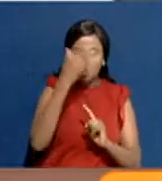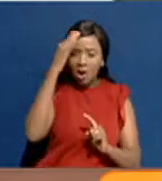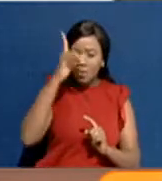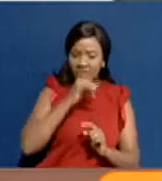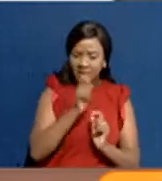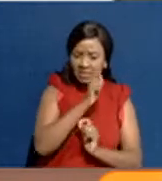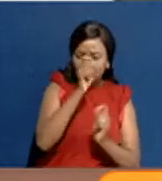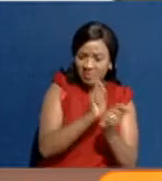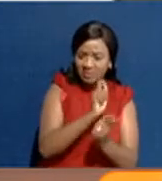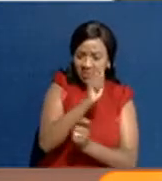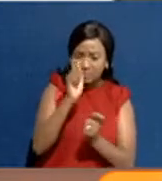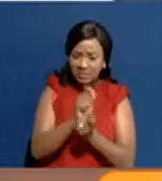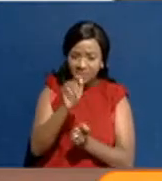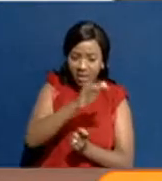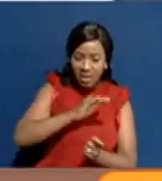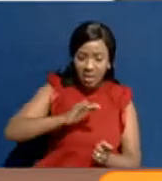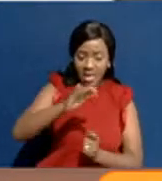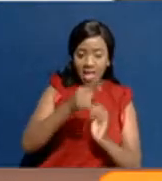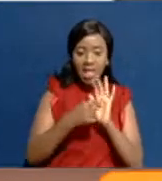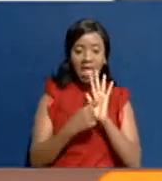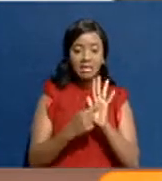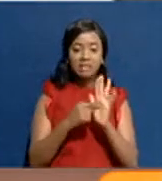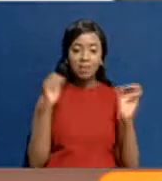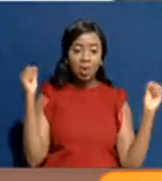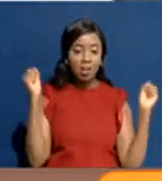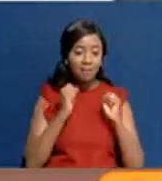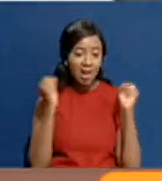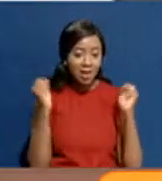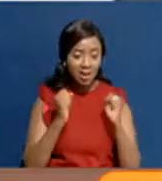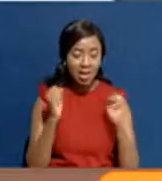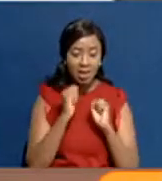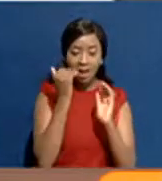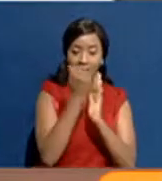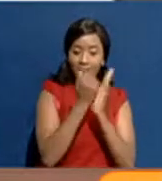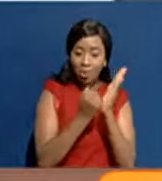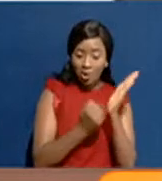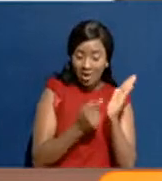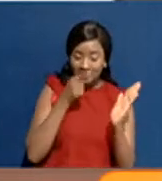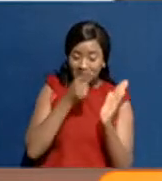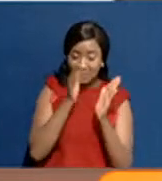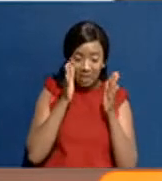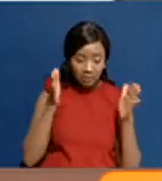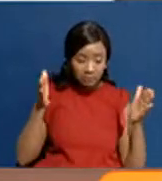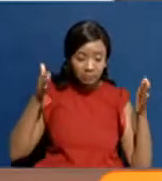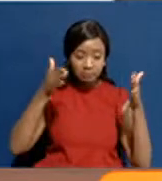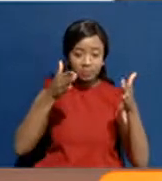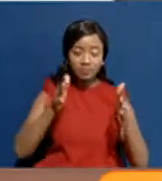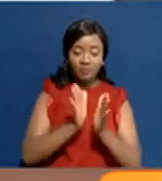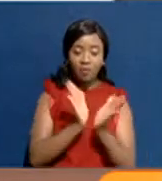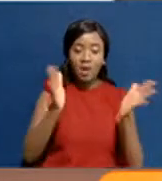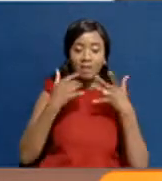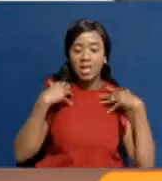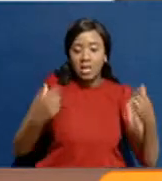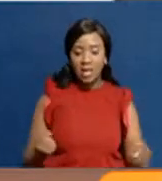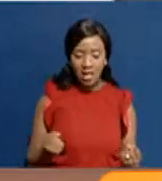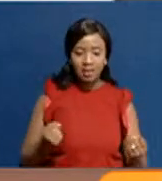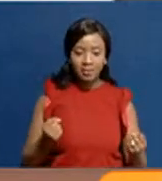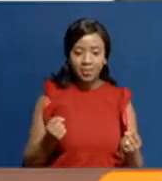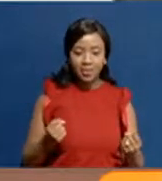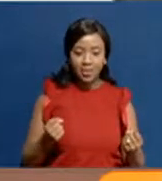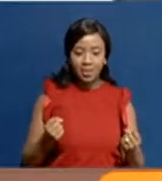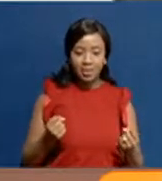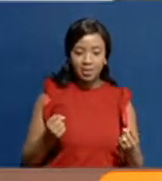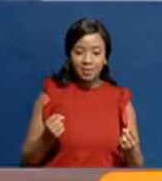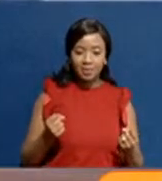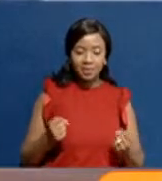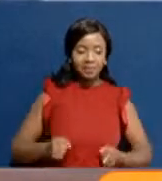of malaria and anti-malaria programs are specifically under the Department of Public Health. Yeah. And the